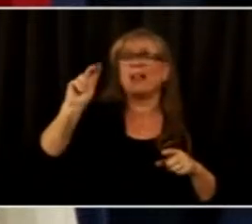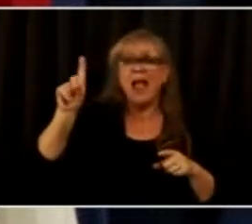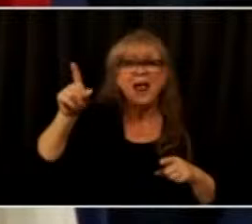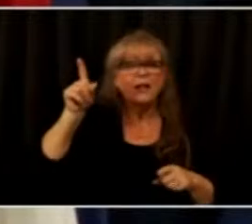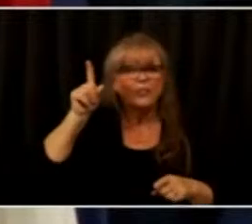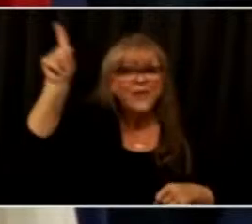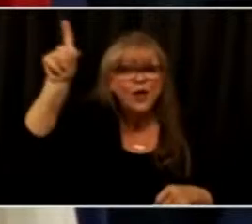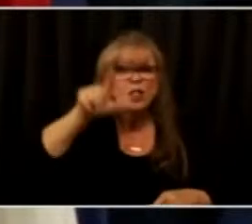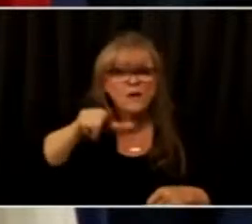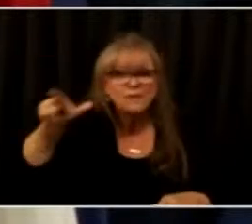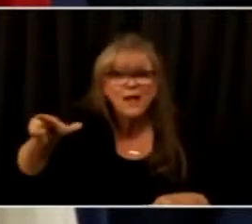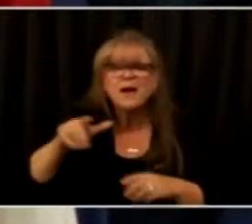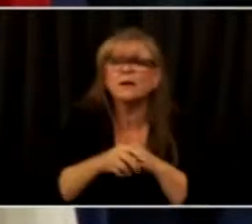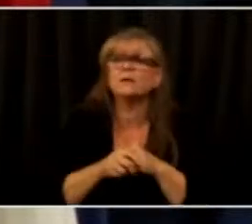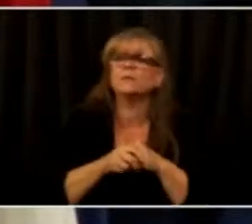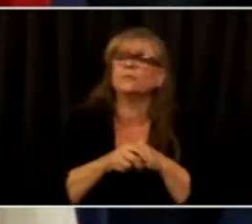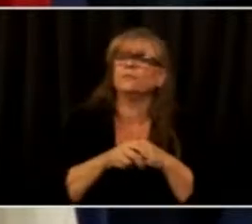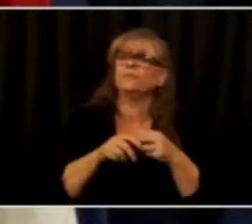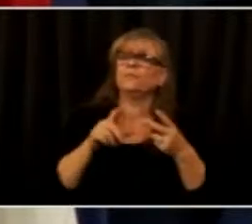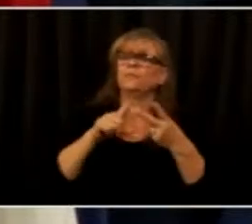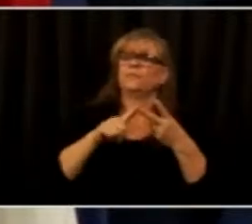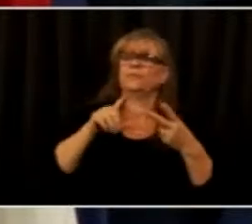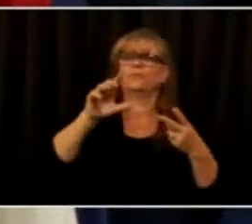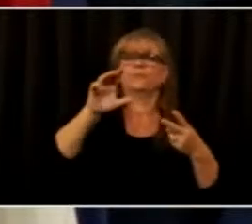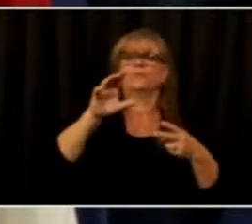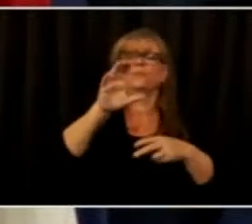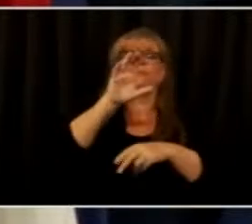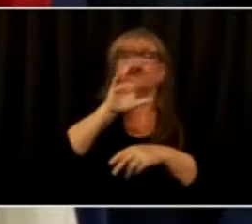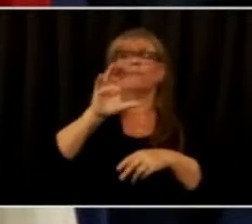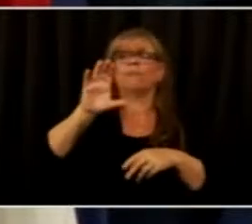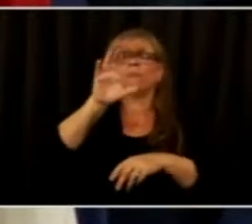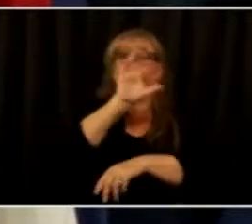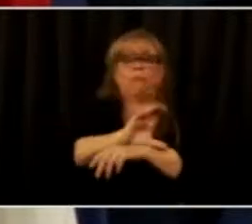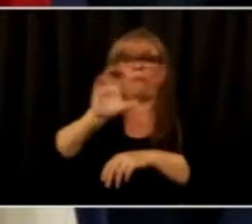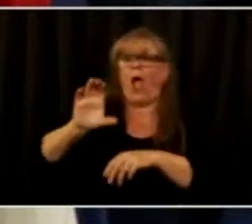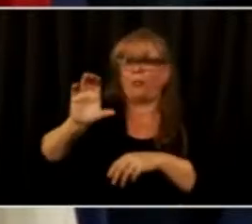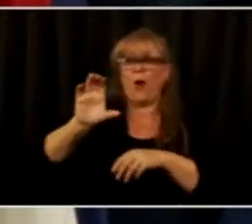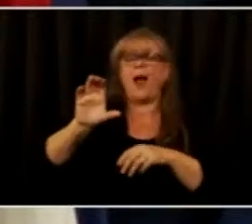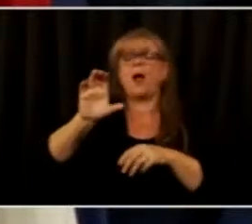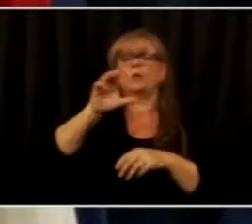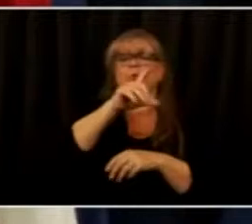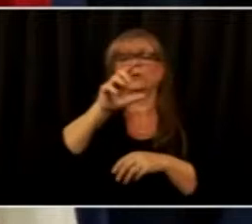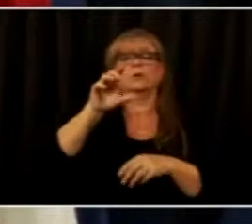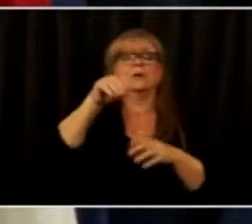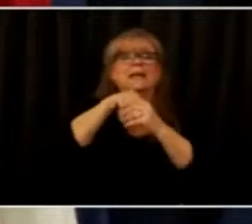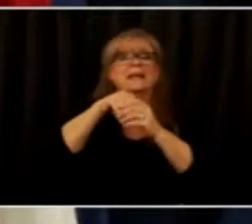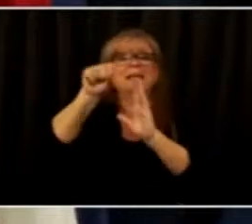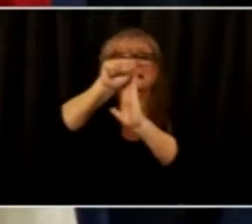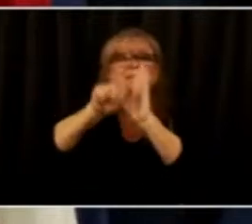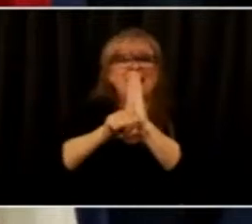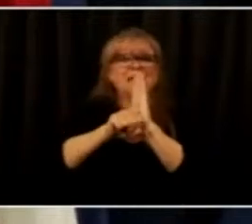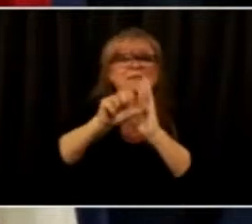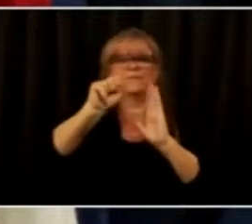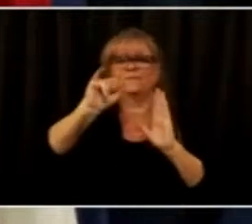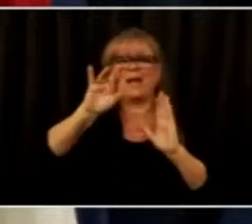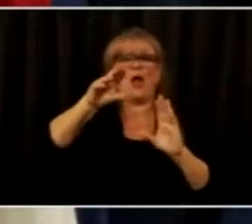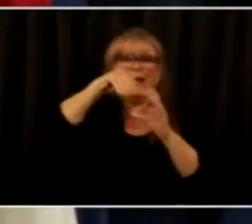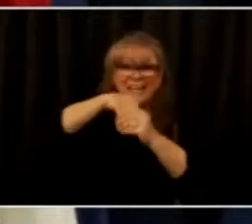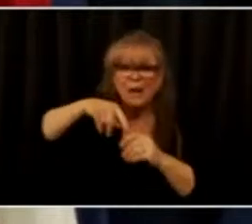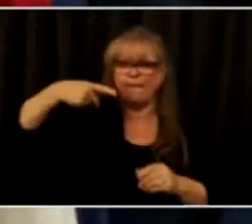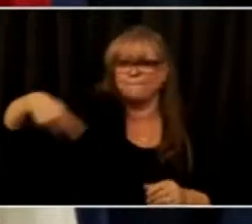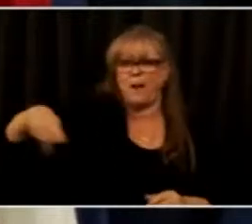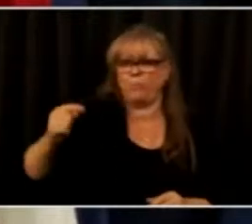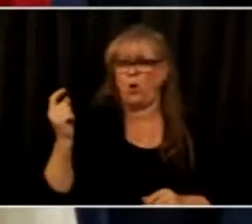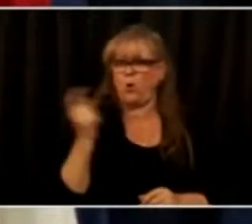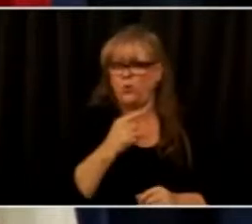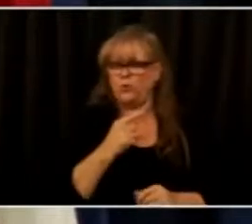Arena, Colorado State Fairgrounds, so many easy ways to do it. And we're making great progress. I'm particularly proud of Coloradans. As you know,